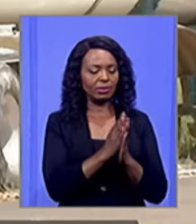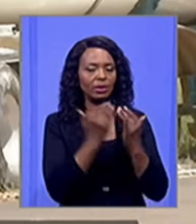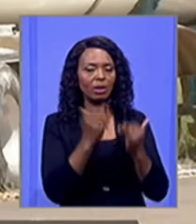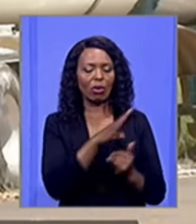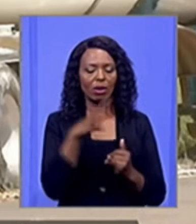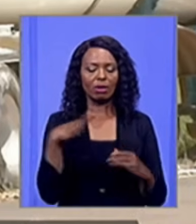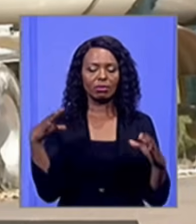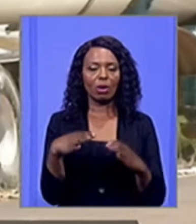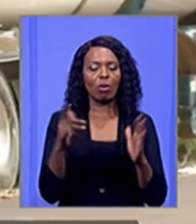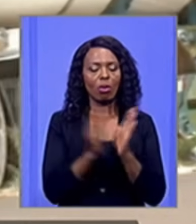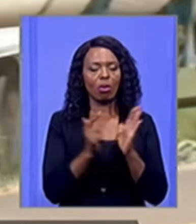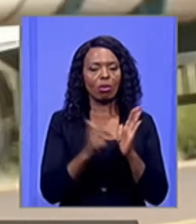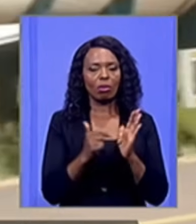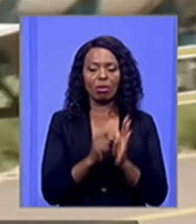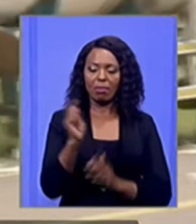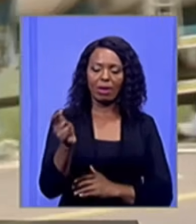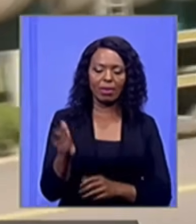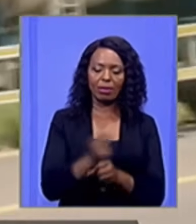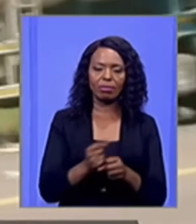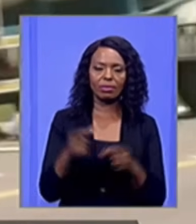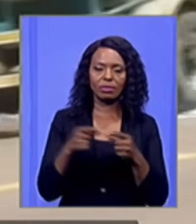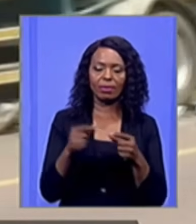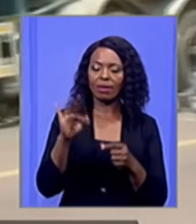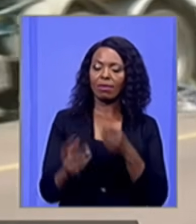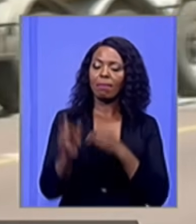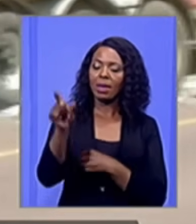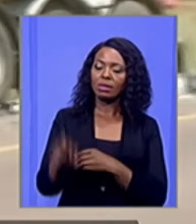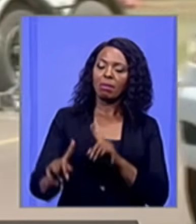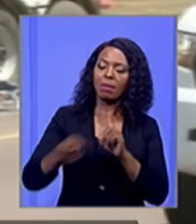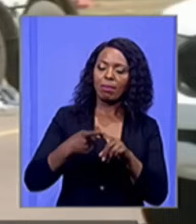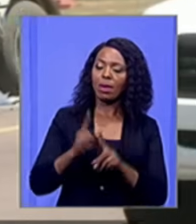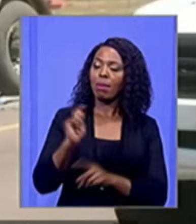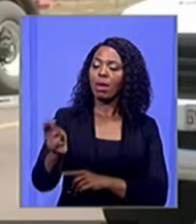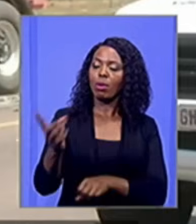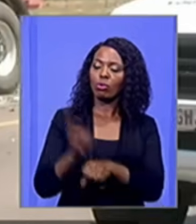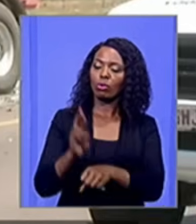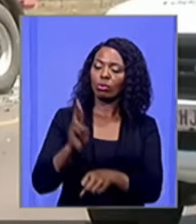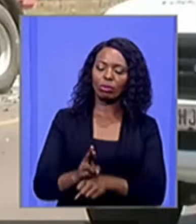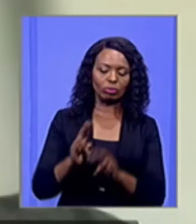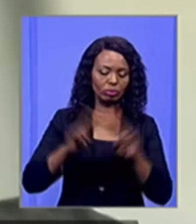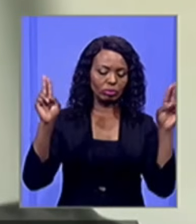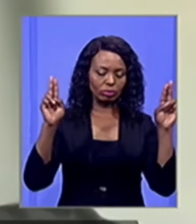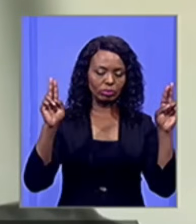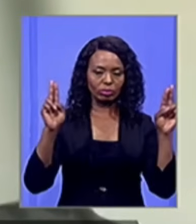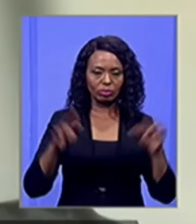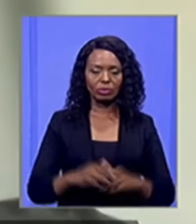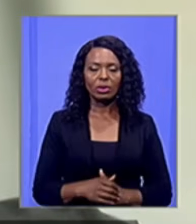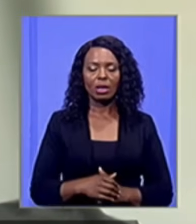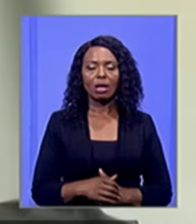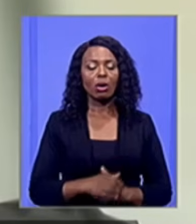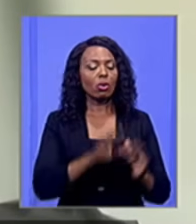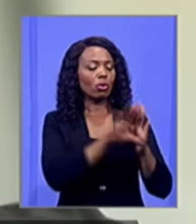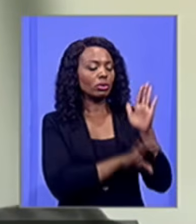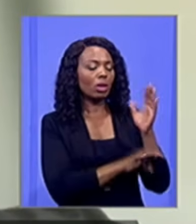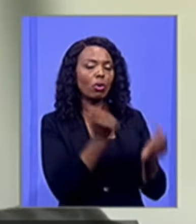lekgotla ya ho se lefe ditshenyehelo tsa kalafo tsa mahlatsipa a dikotsi tsa mebileng. We are pleased that the Constitutional Court,